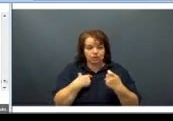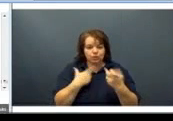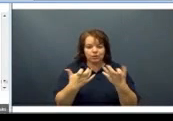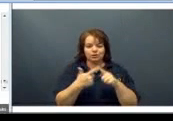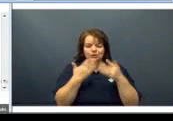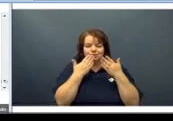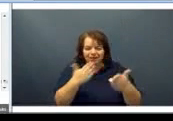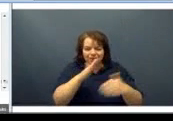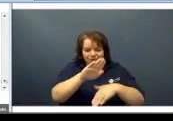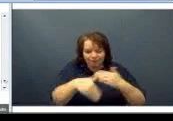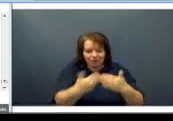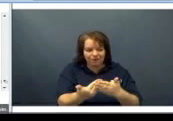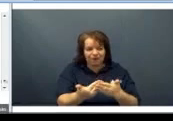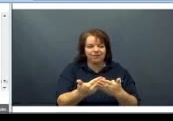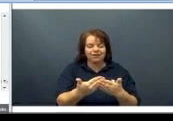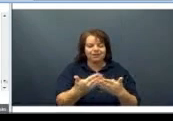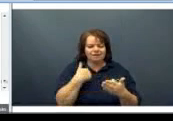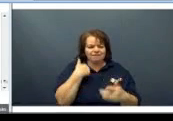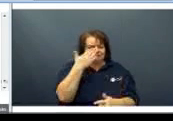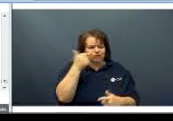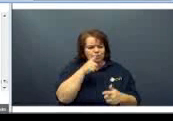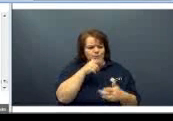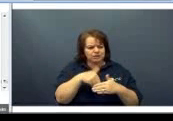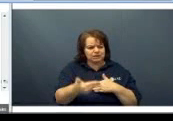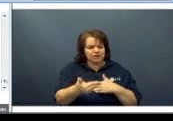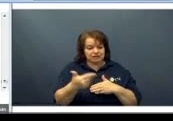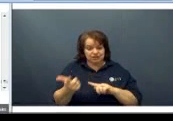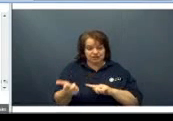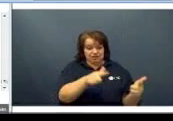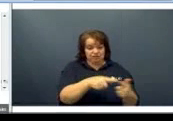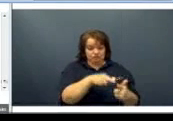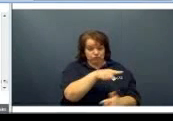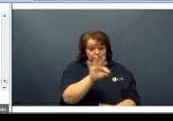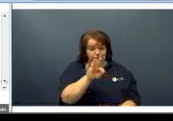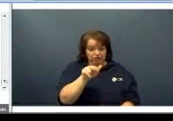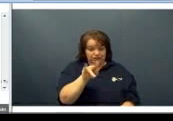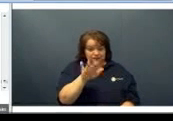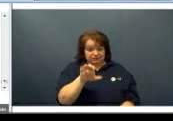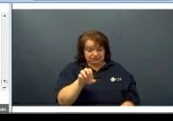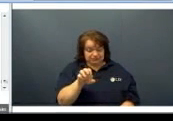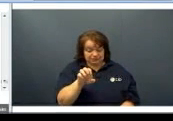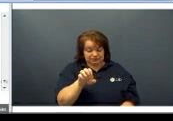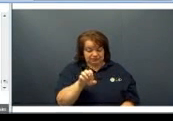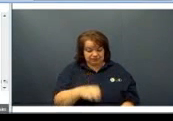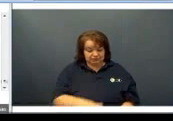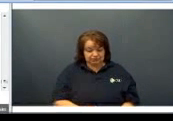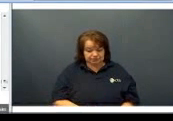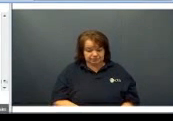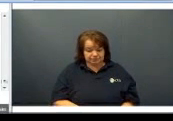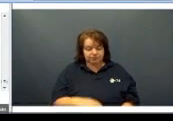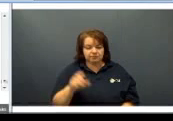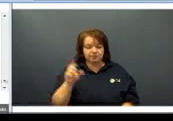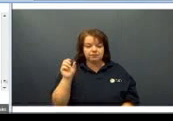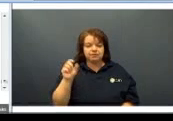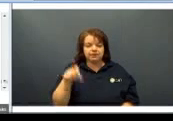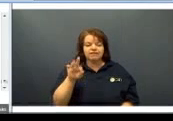So if anybody doesn't have any questions, I want to thank you all. And I forget who the next – do I turn it back to you, Francine?